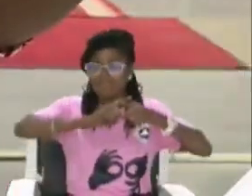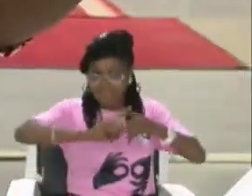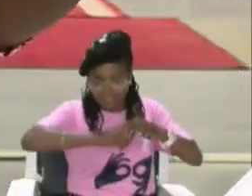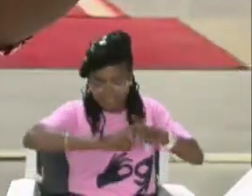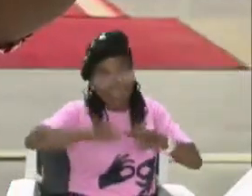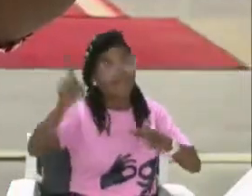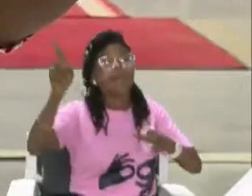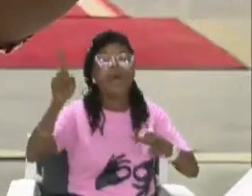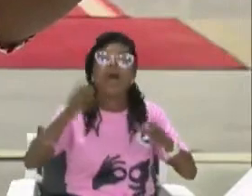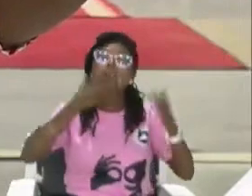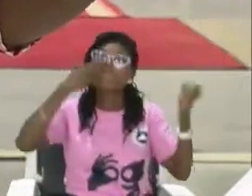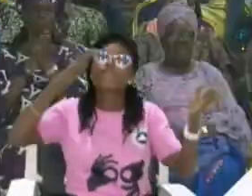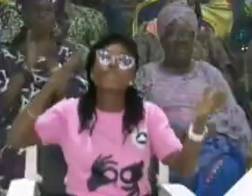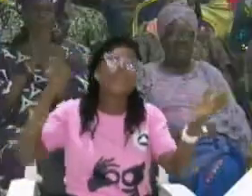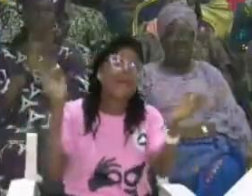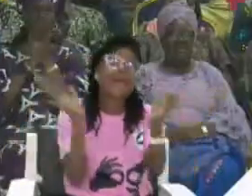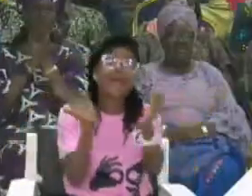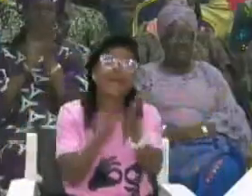Praise the